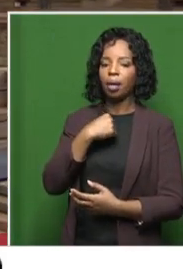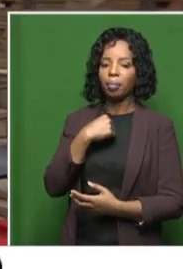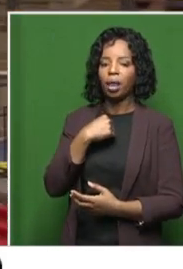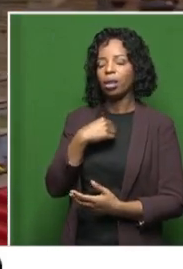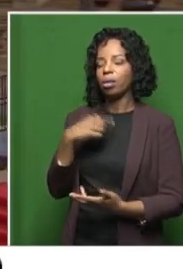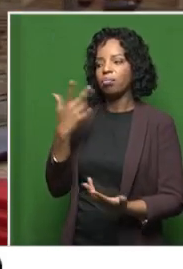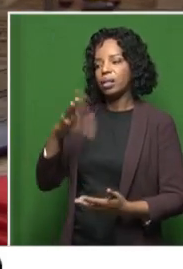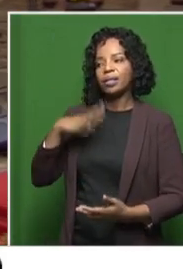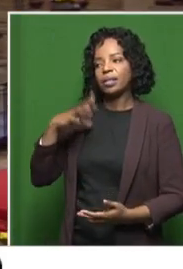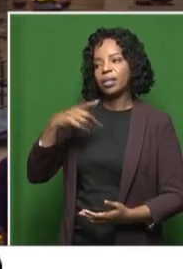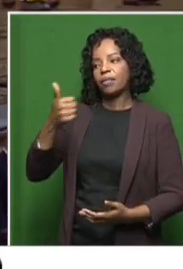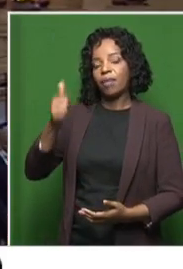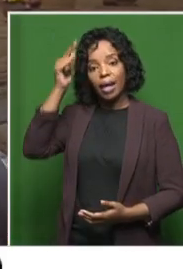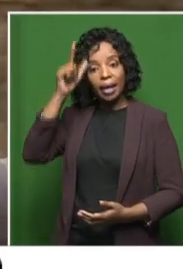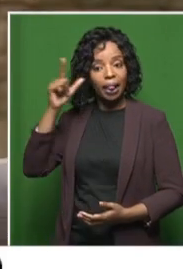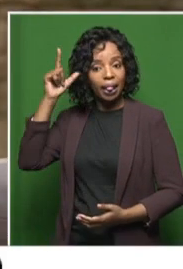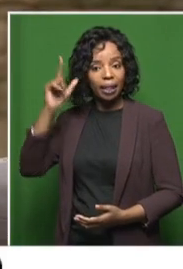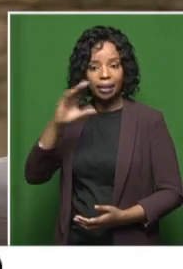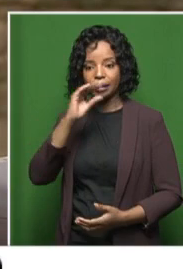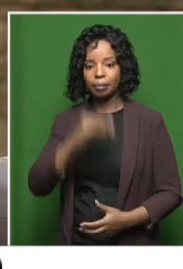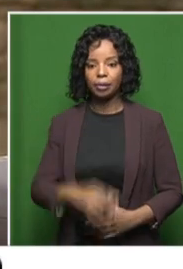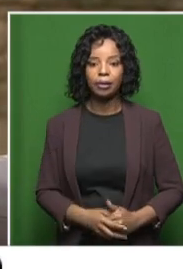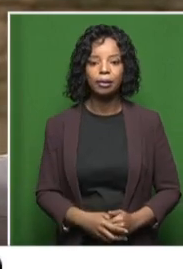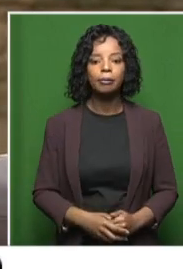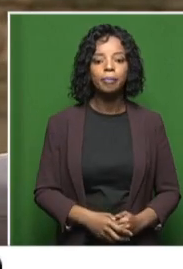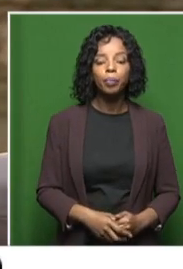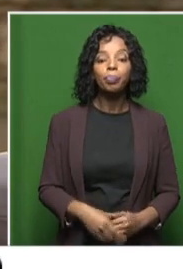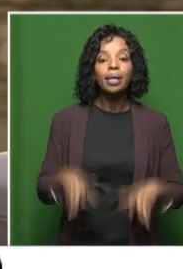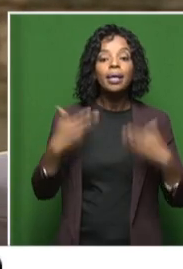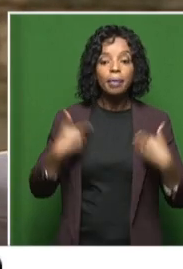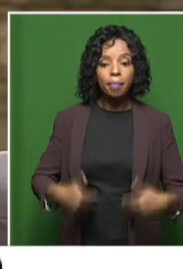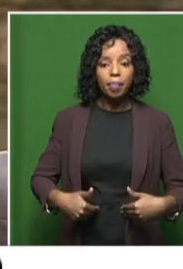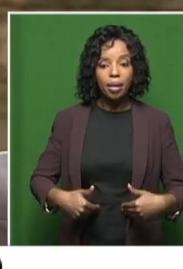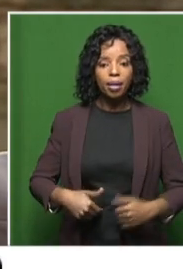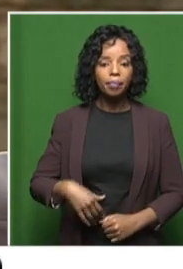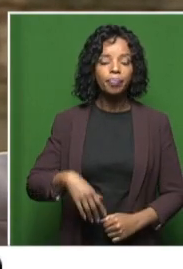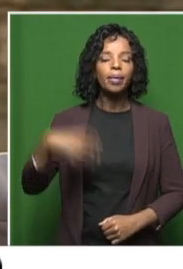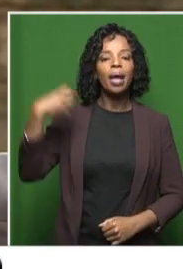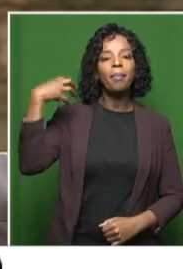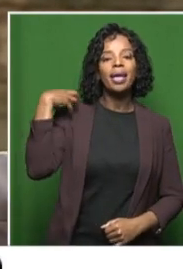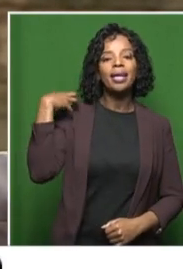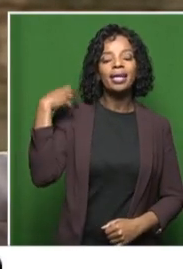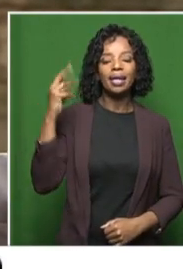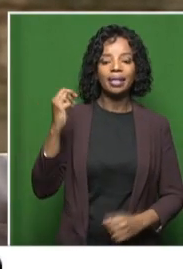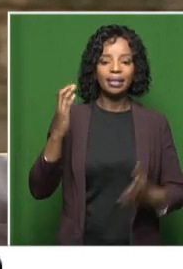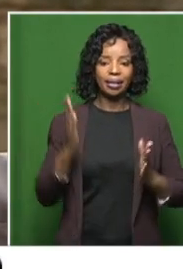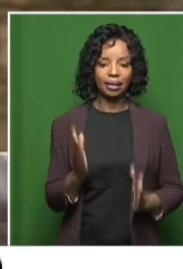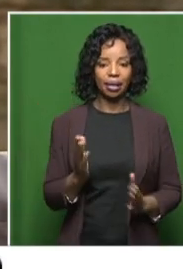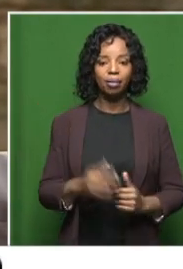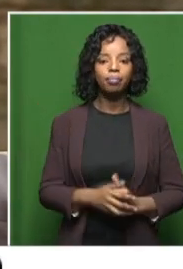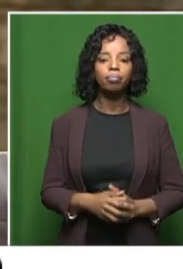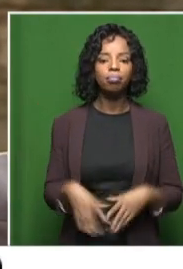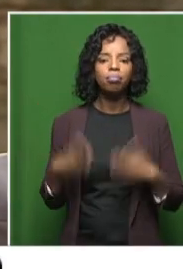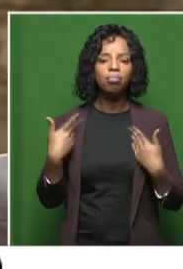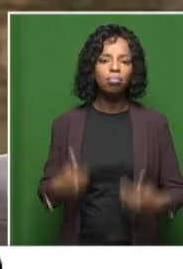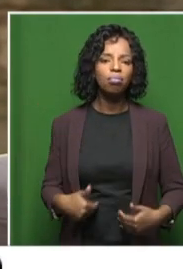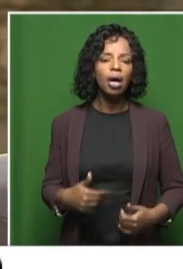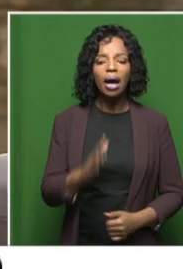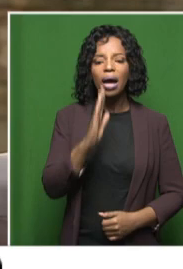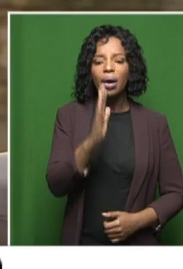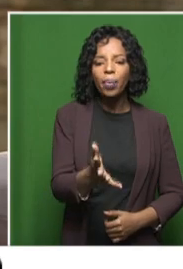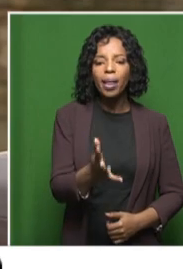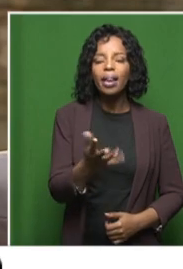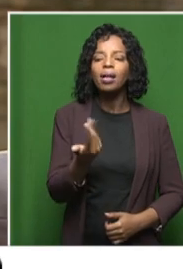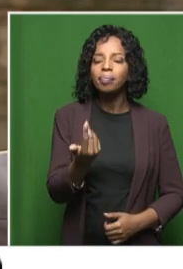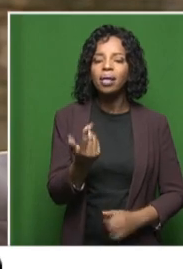you. I am the minister that is will be going up and down to